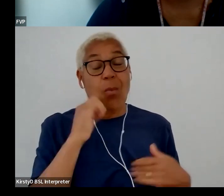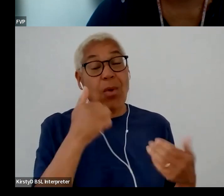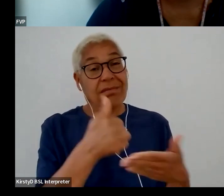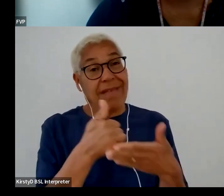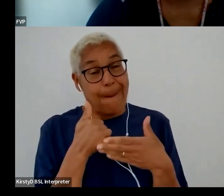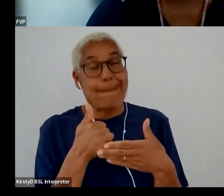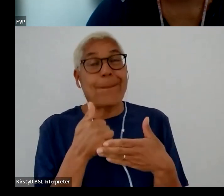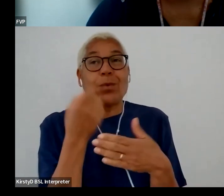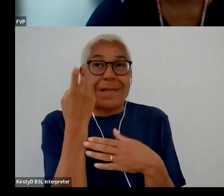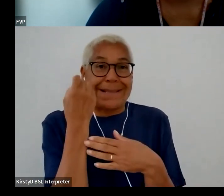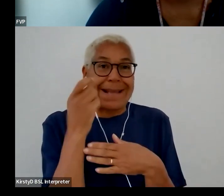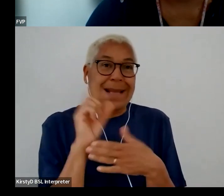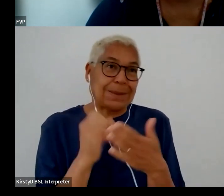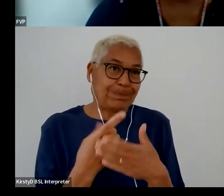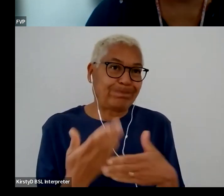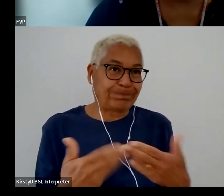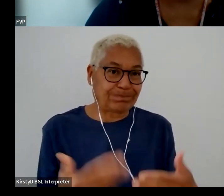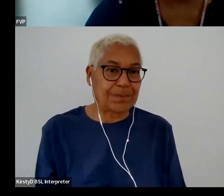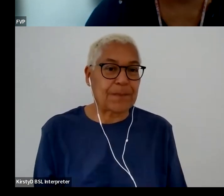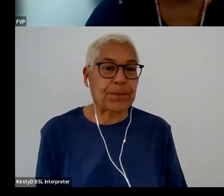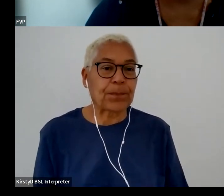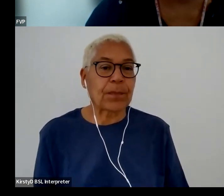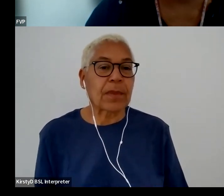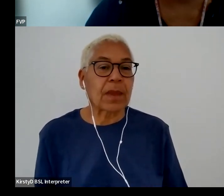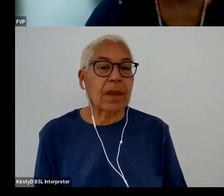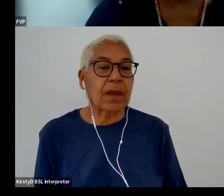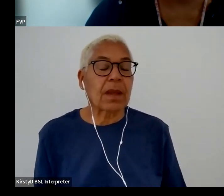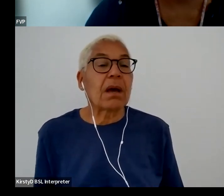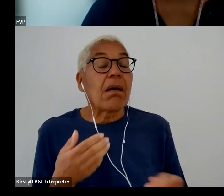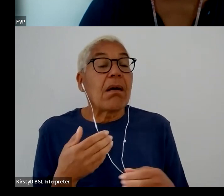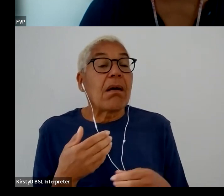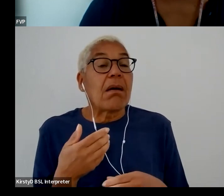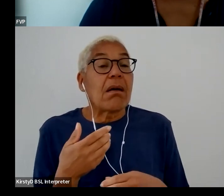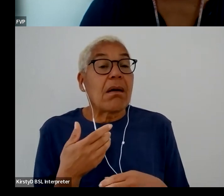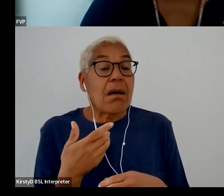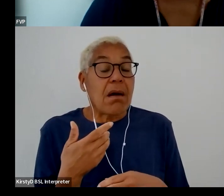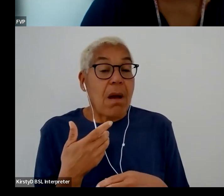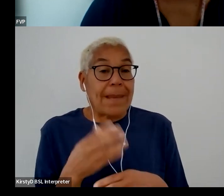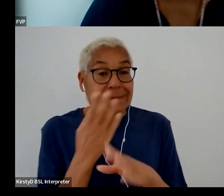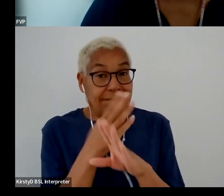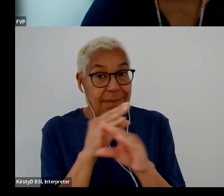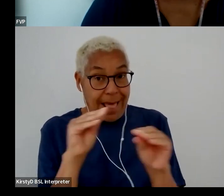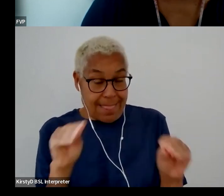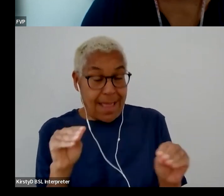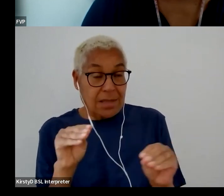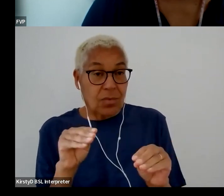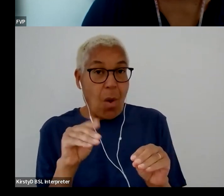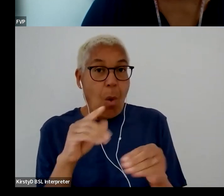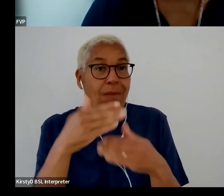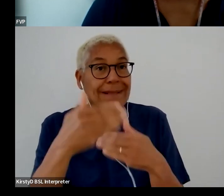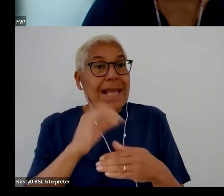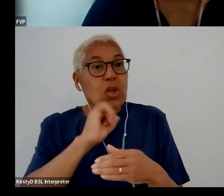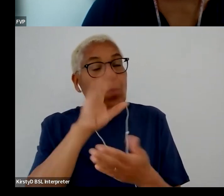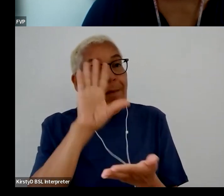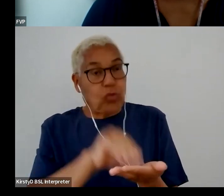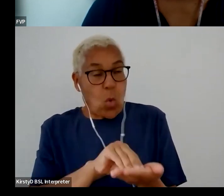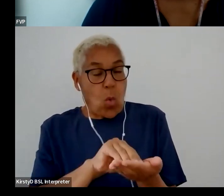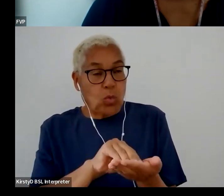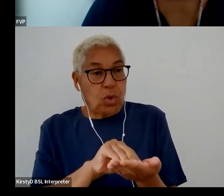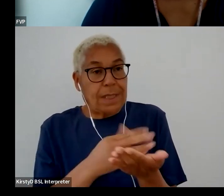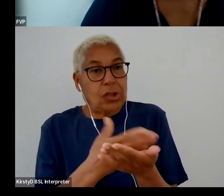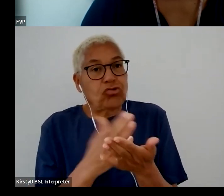sort of understanding. So I've already just done the just let everybody know that it's a recorded session and it'll only be shared on